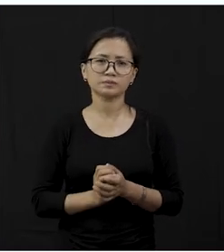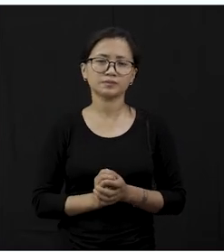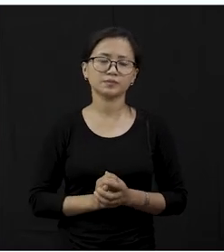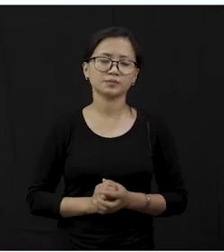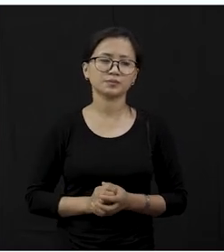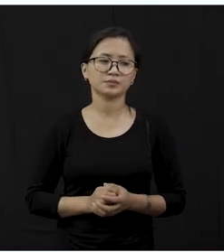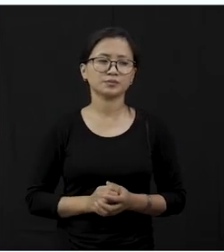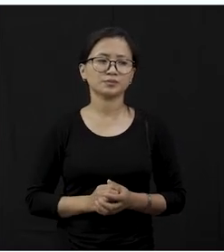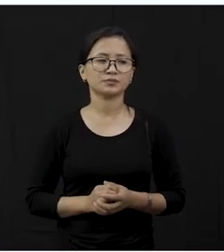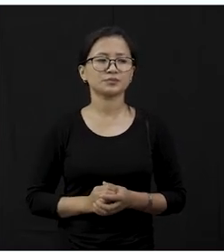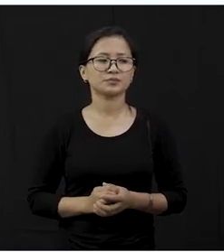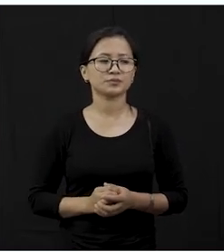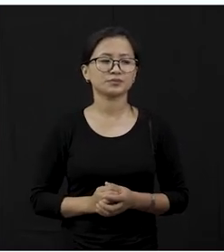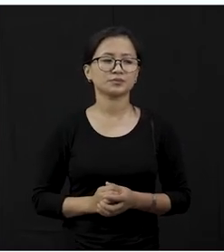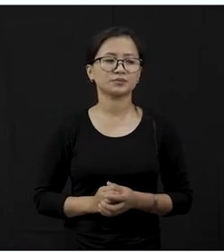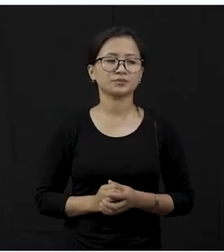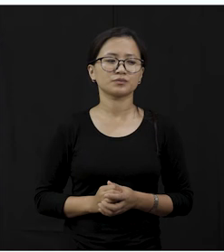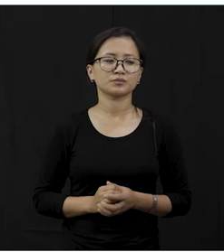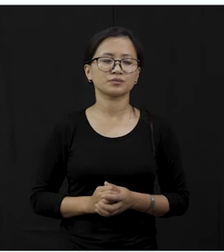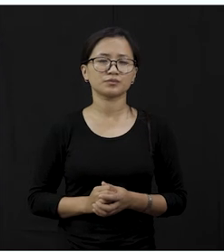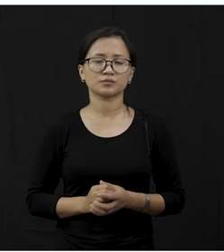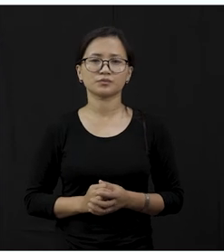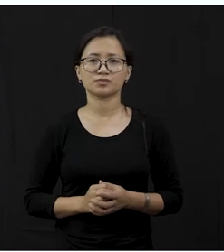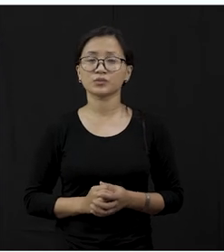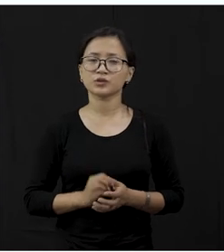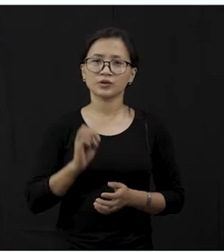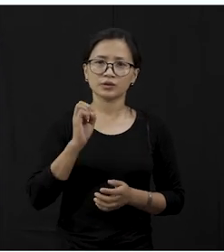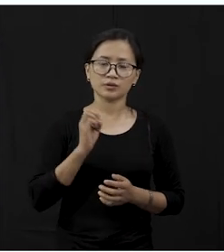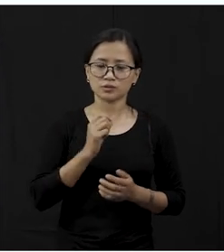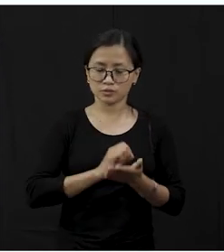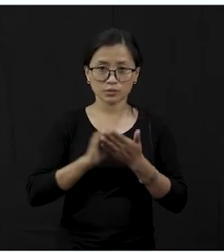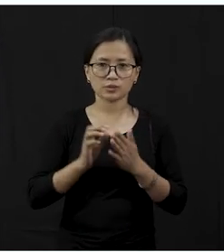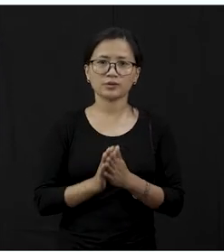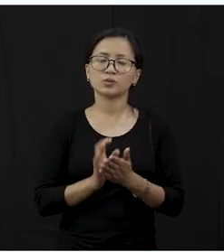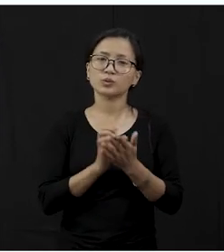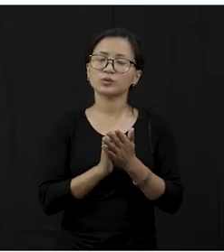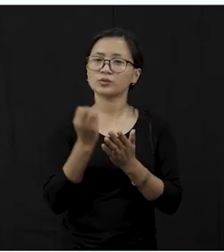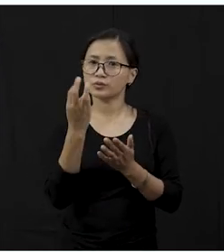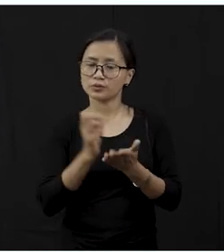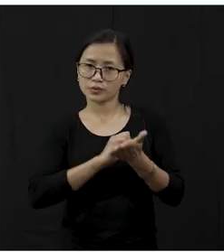right? Now you have 35,001. So you put